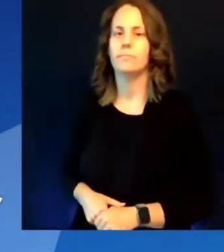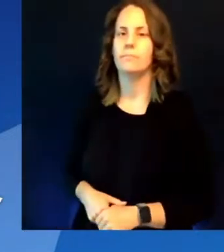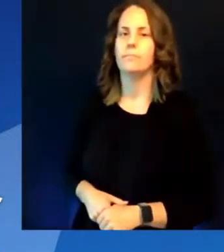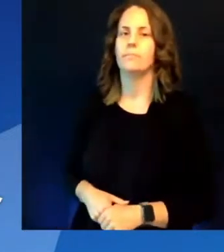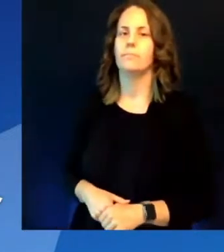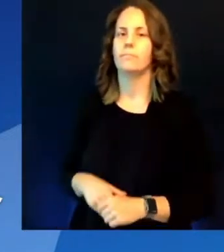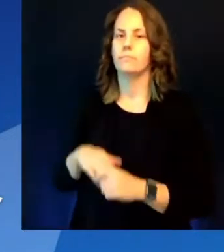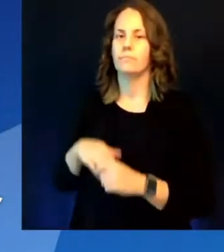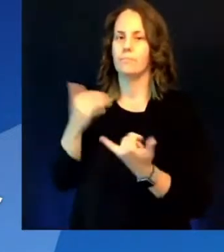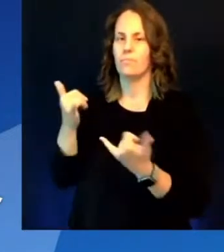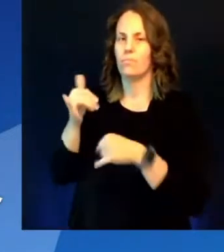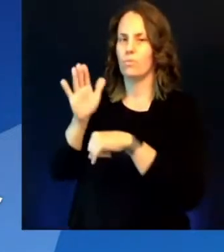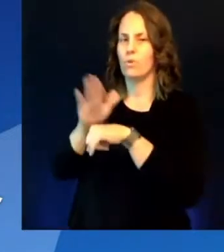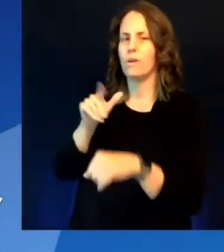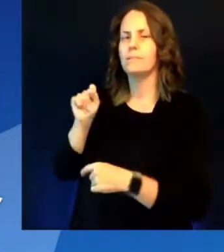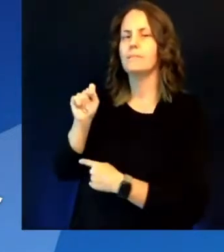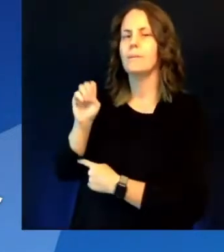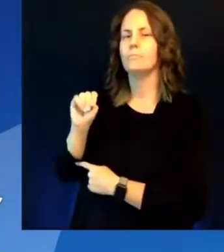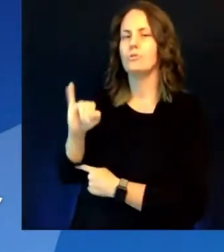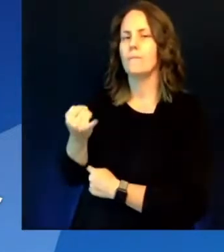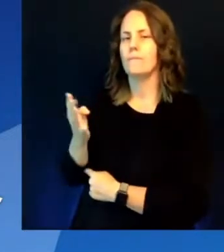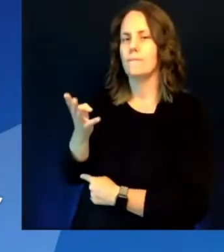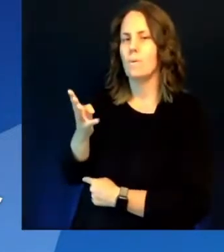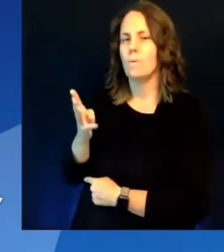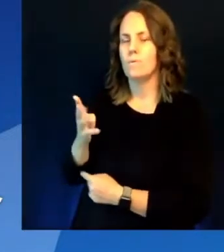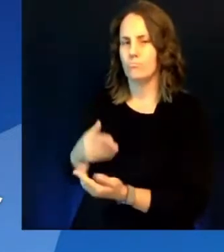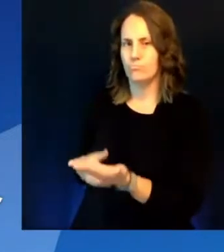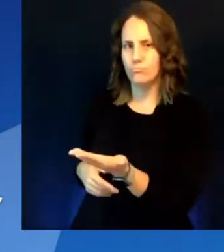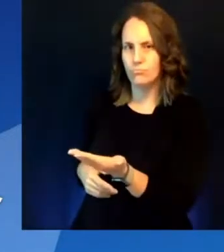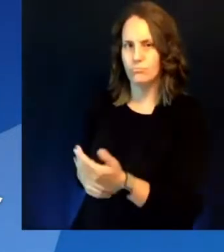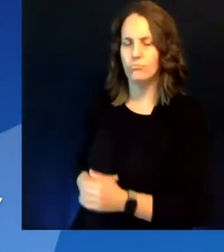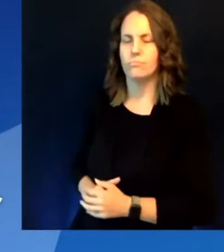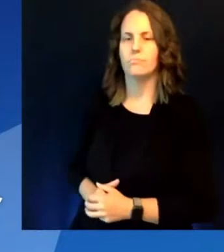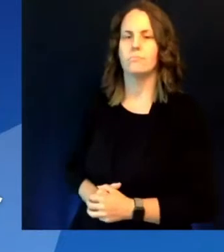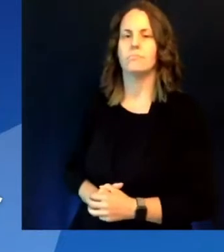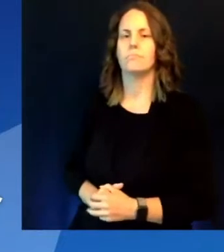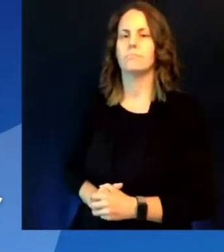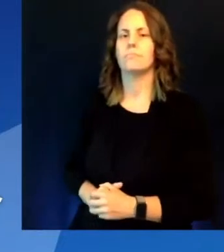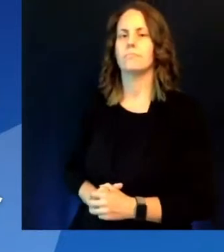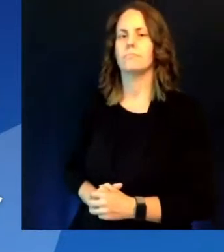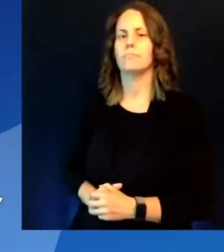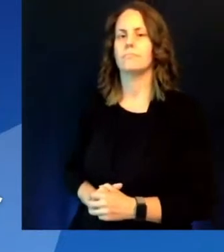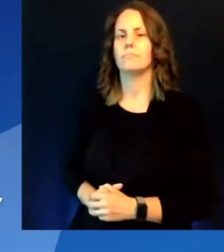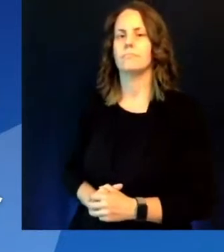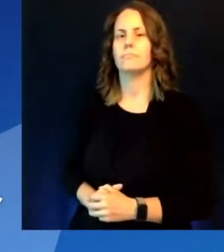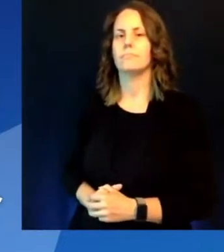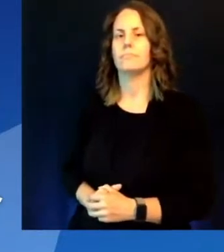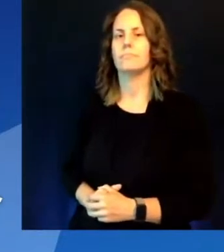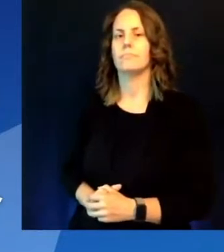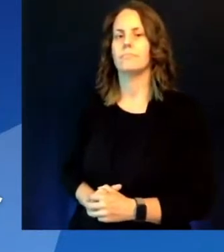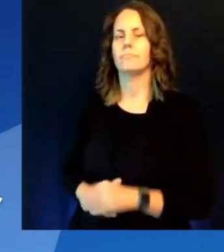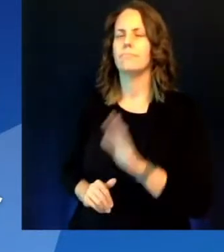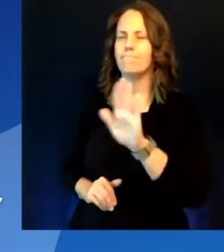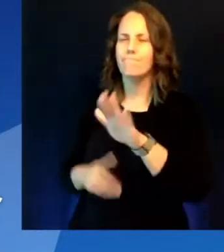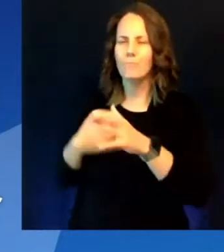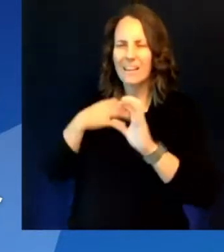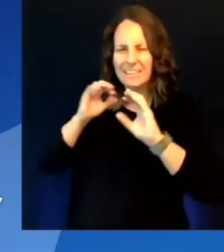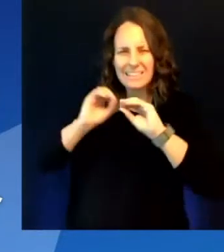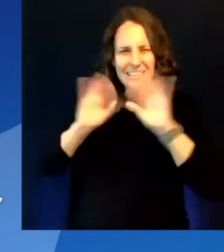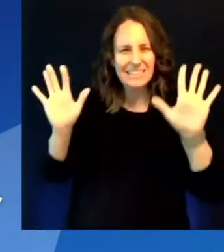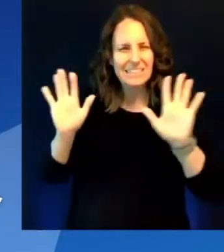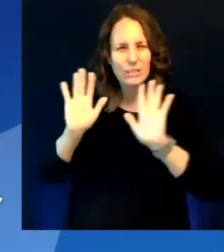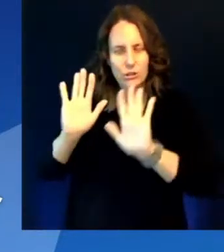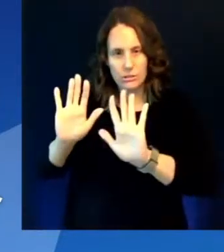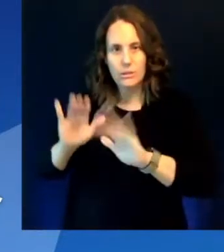Hi, just wanted to clarify in the new data comparing vaccinated and unvaccinated, or for people who weren't